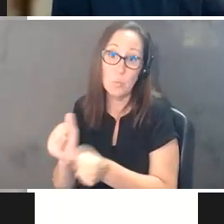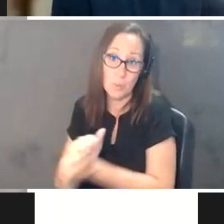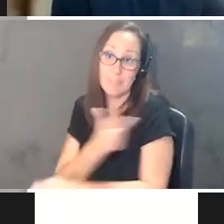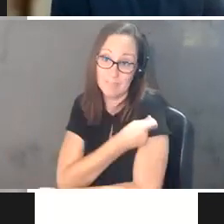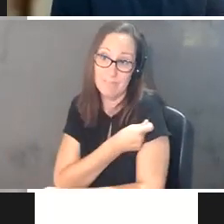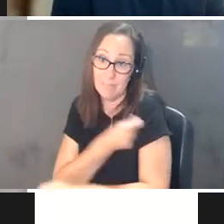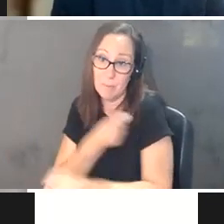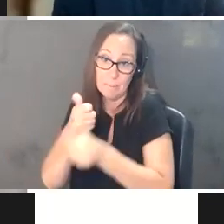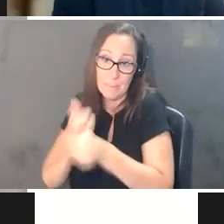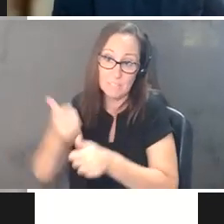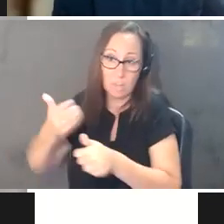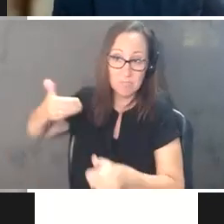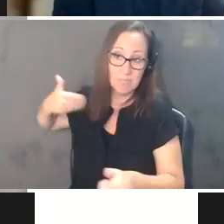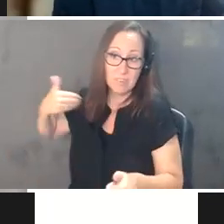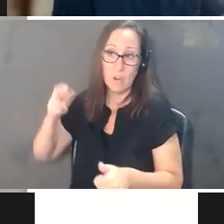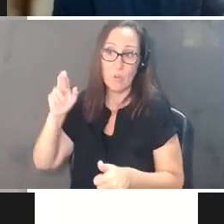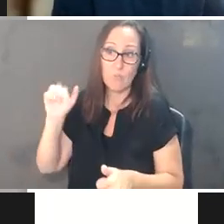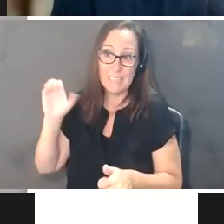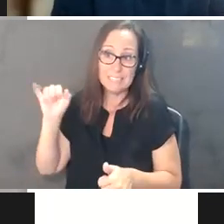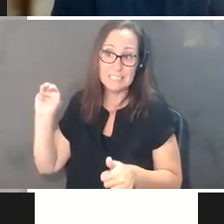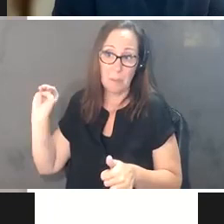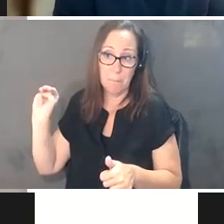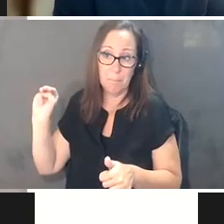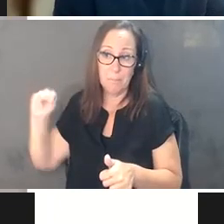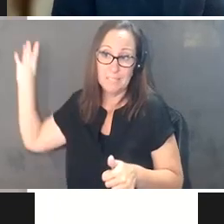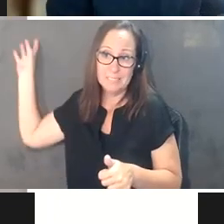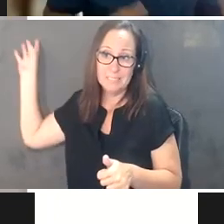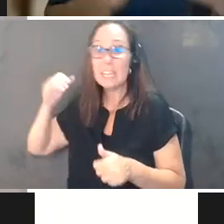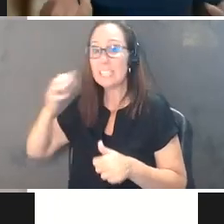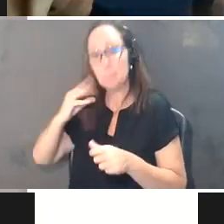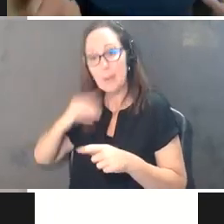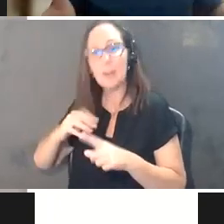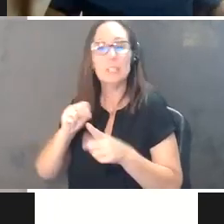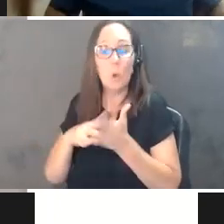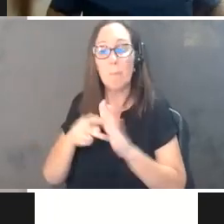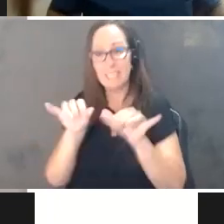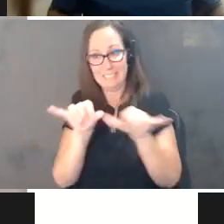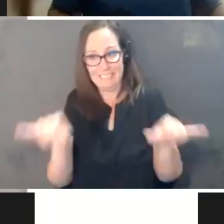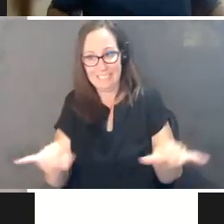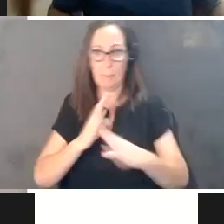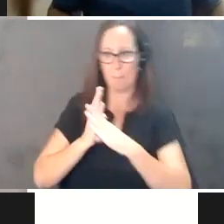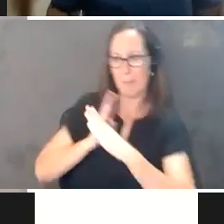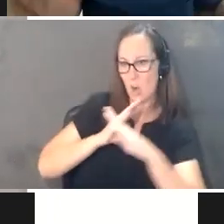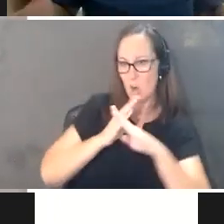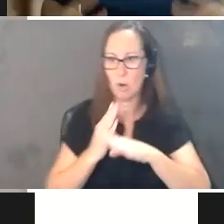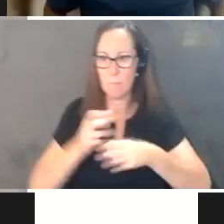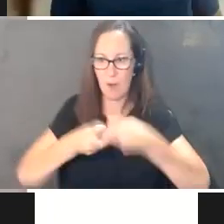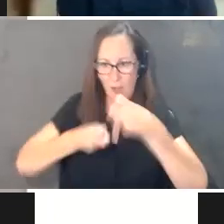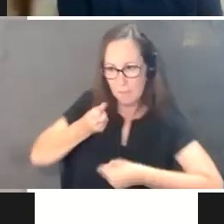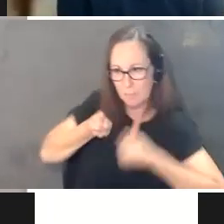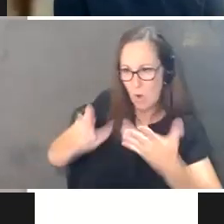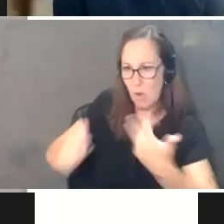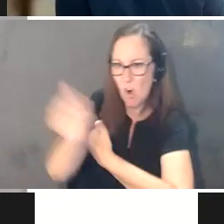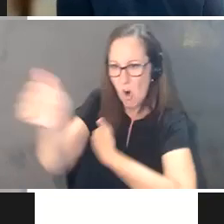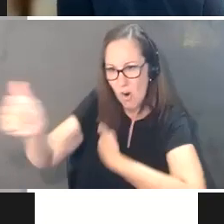on the historical racism that they've experienced. And so it's, you know, systemic barriers that actually caused harm